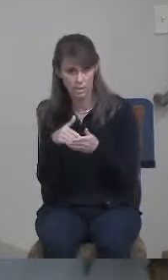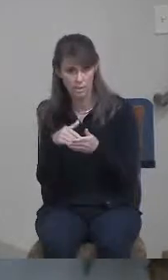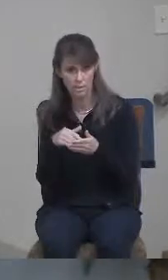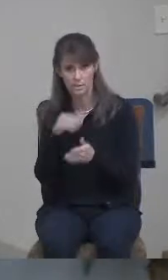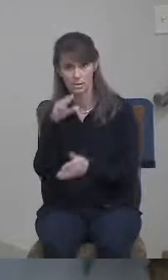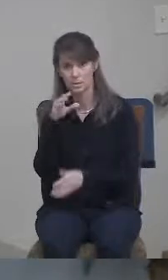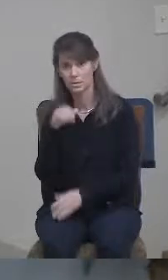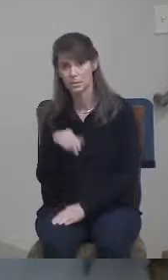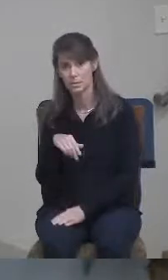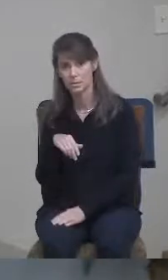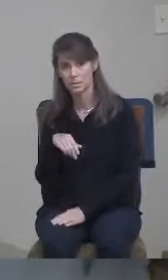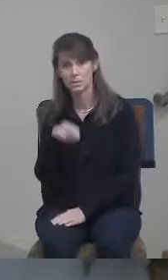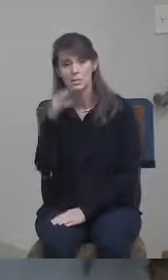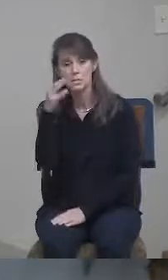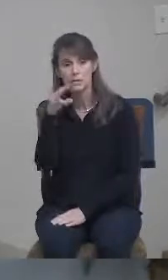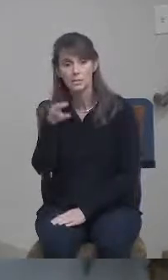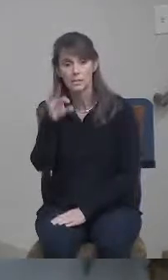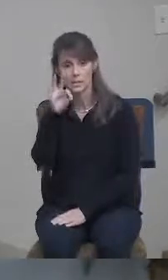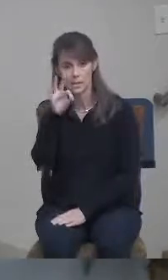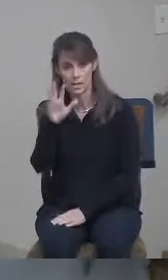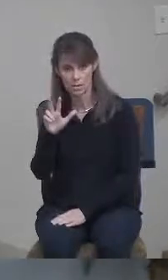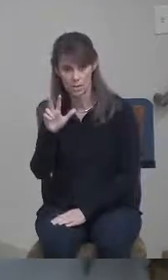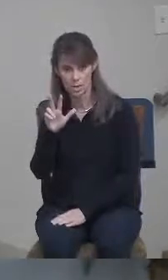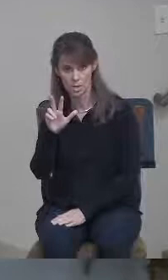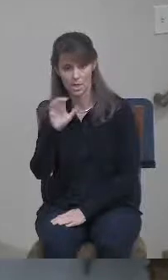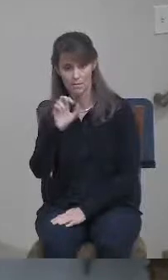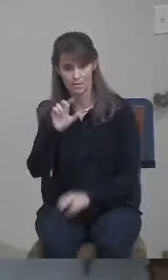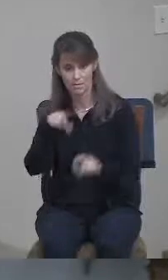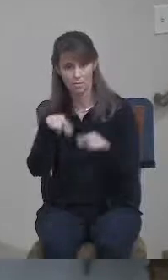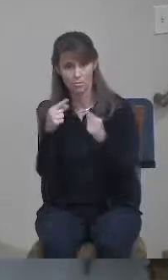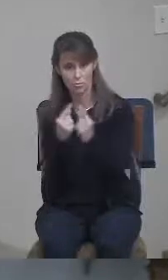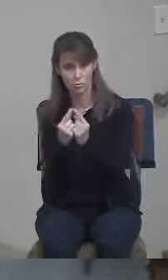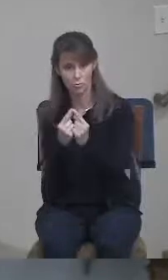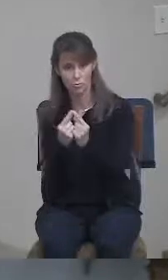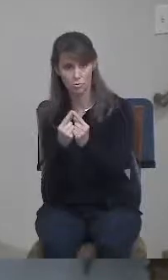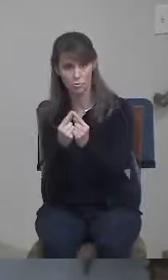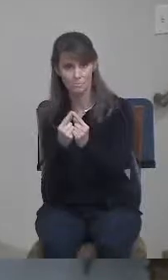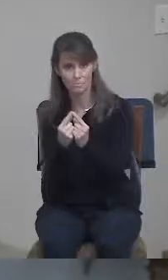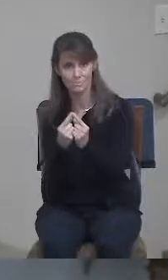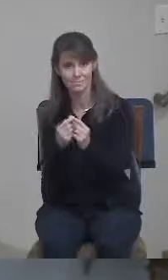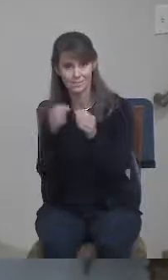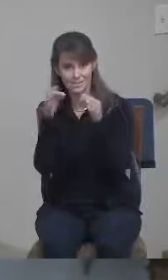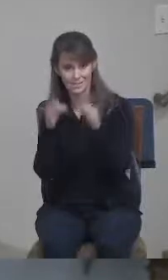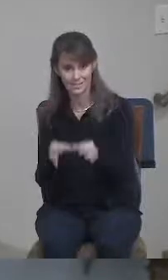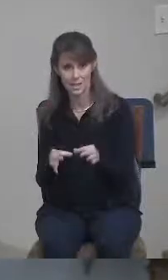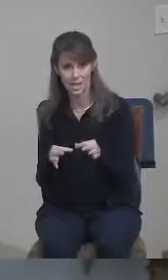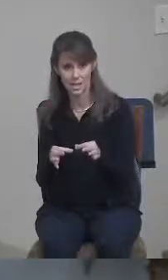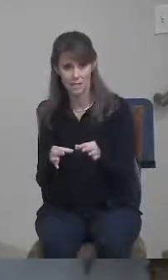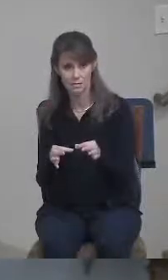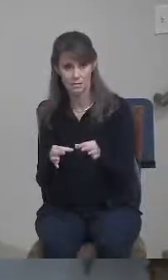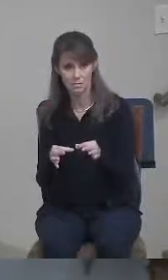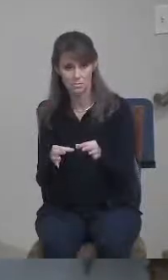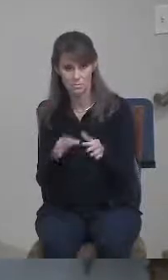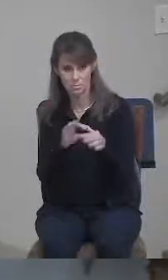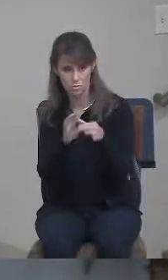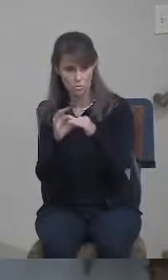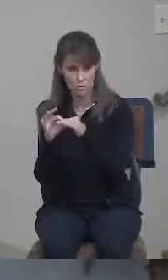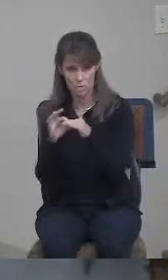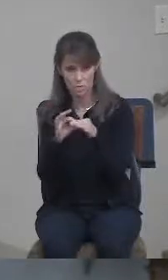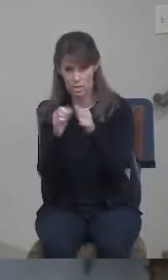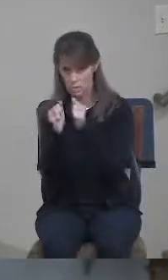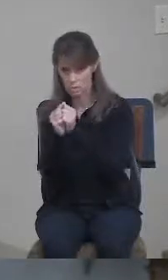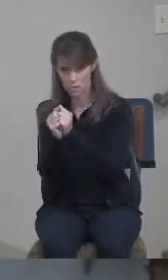25th, 1793, and the group decided to officially sever all relations with the